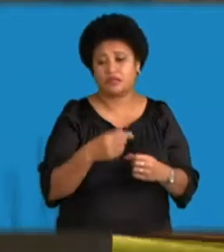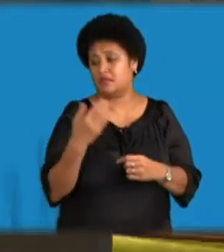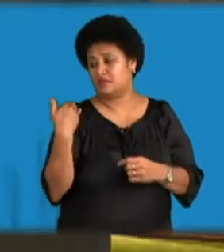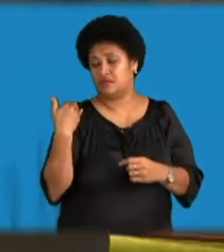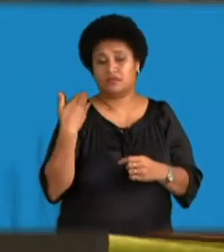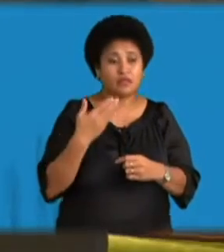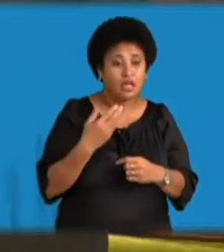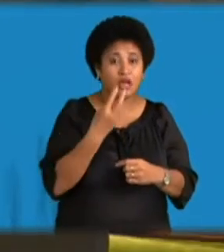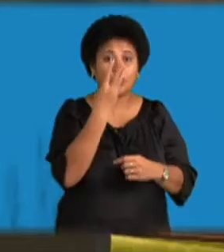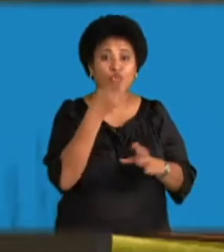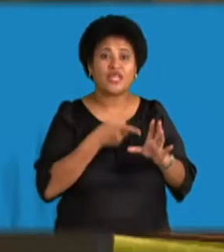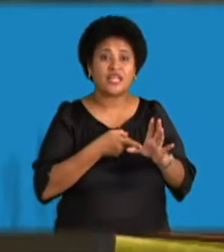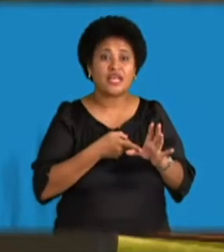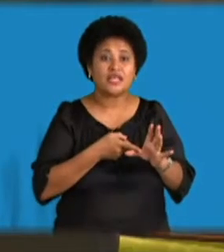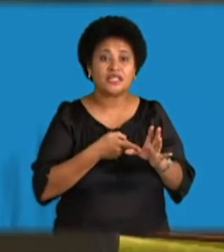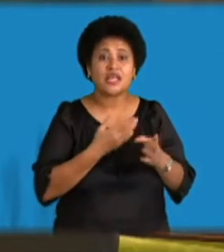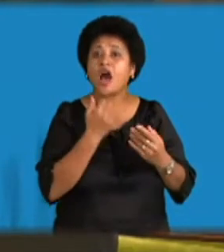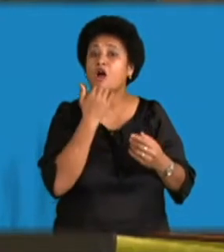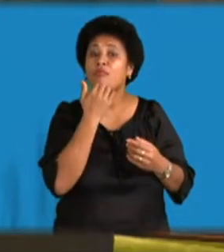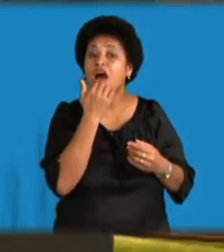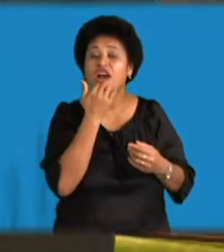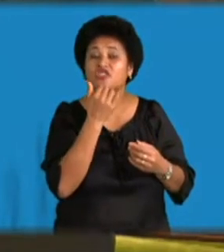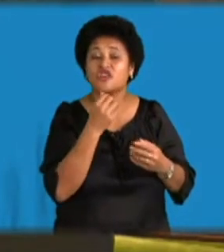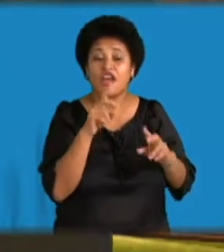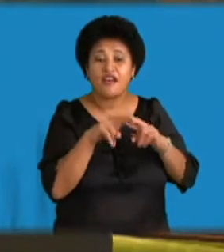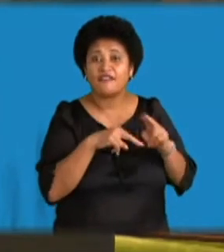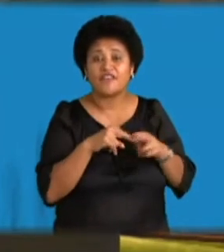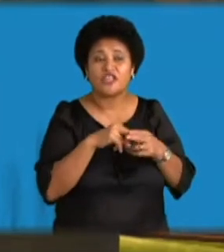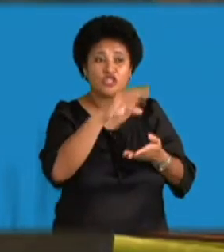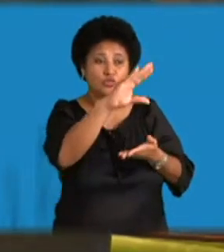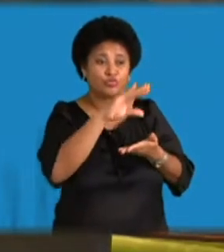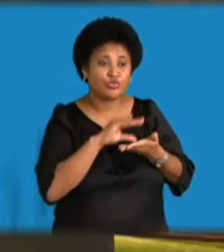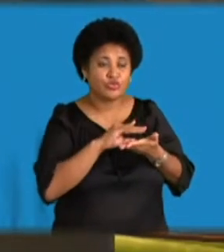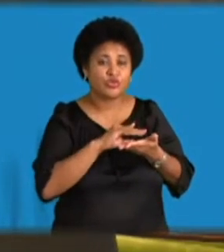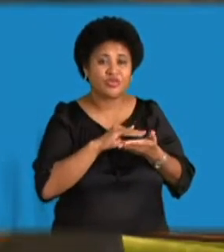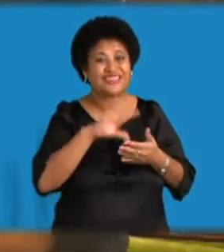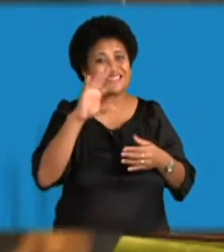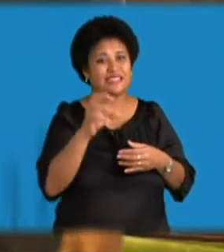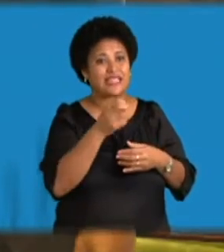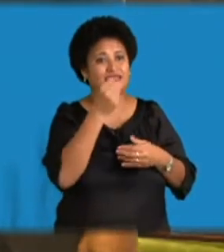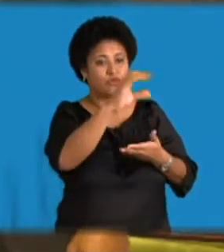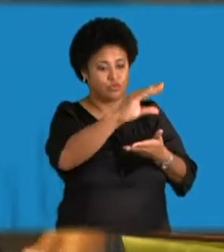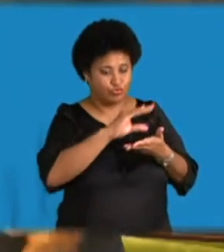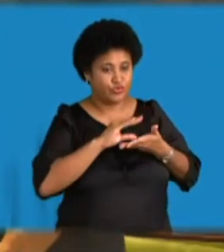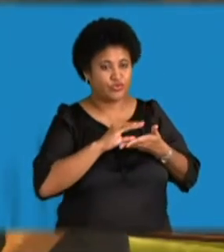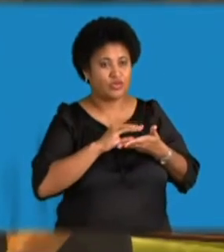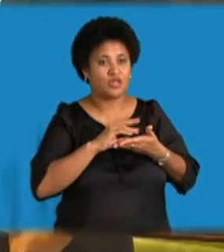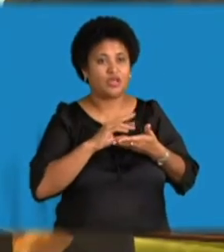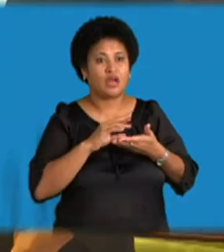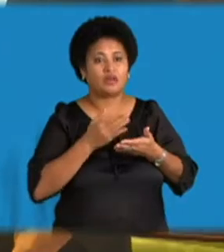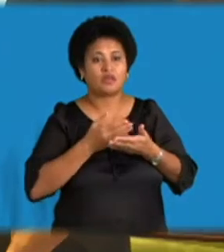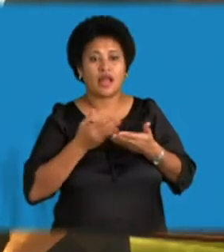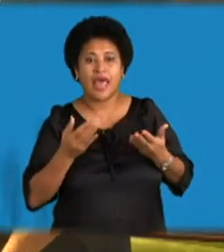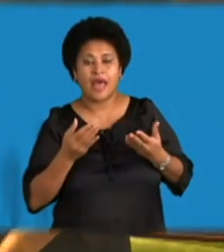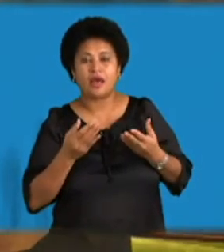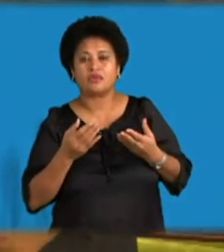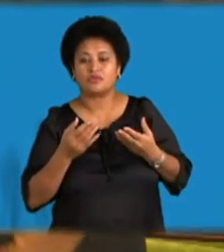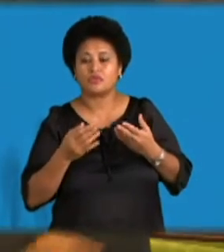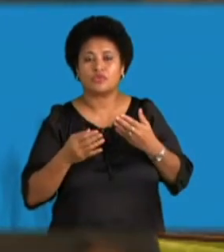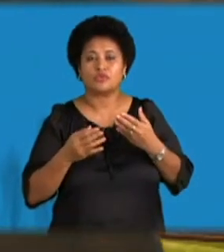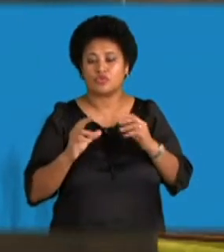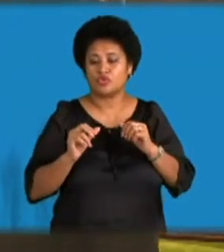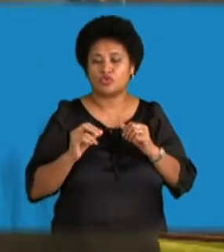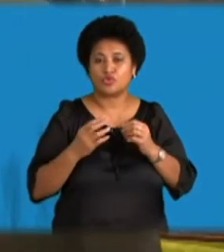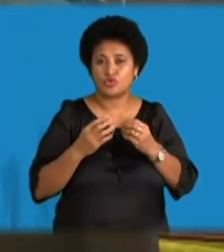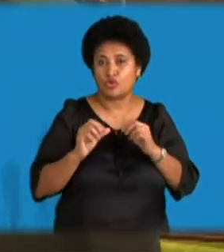has Fiji successfully obtained for climate funding and for what programs, in addition to those 300 million that you've